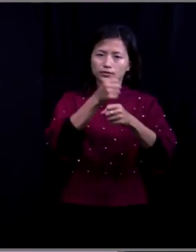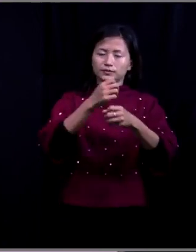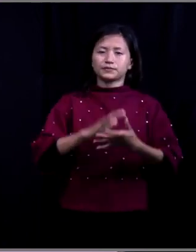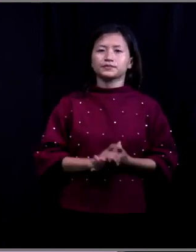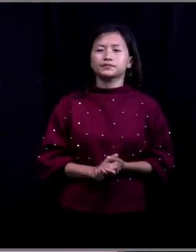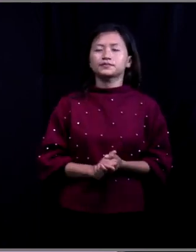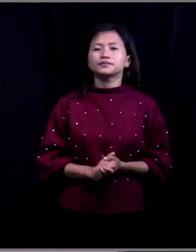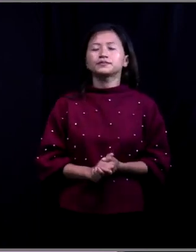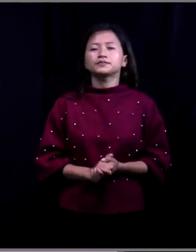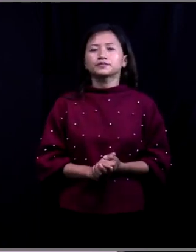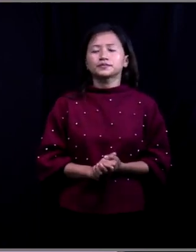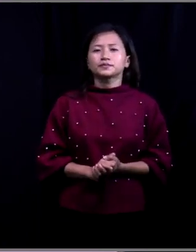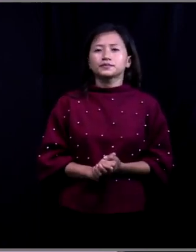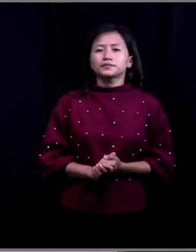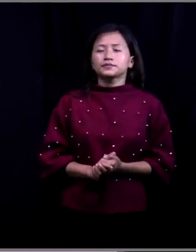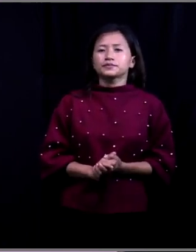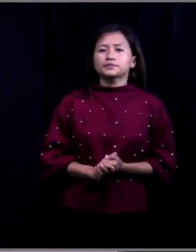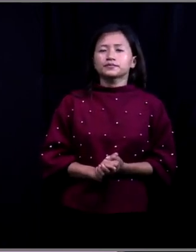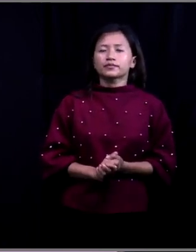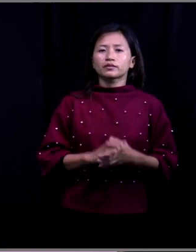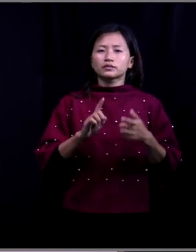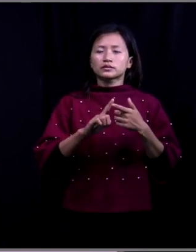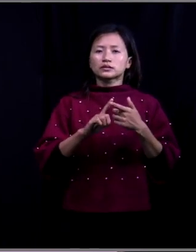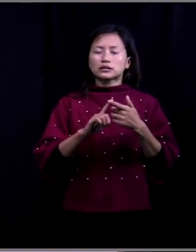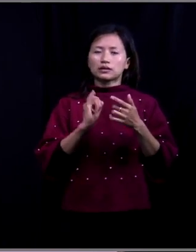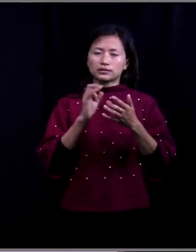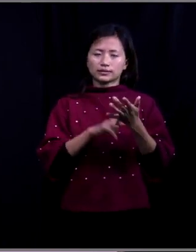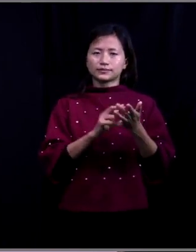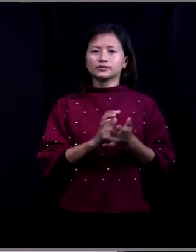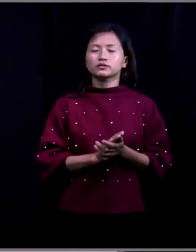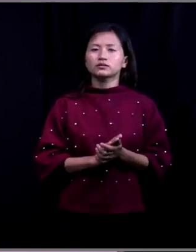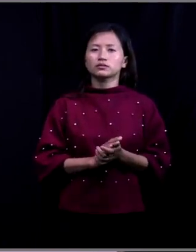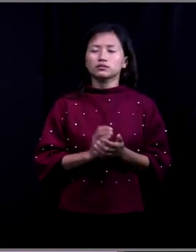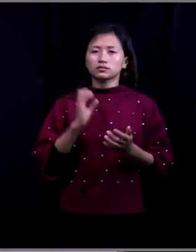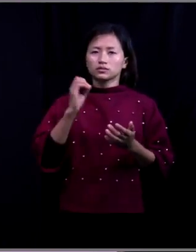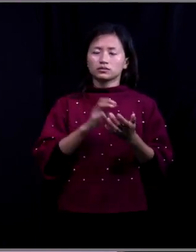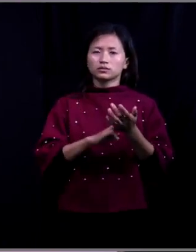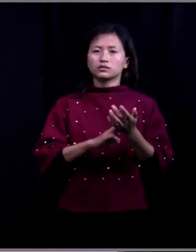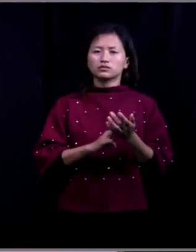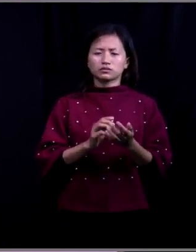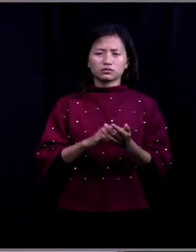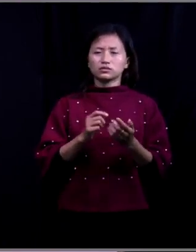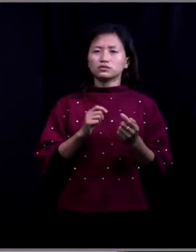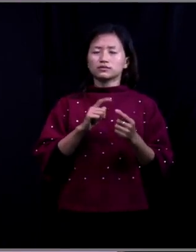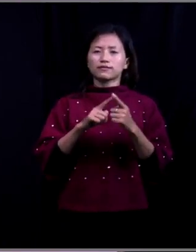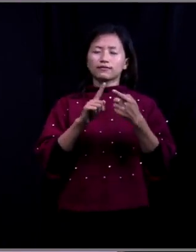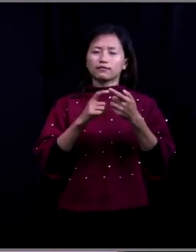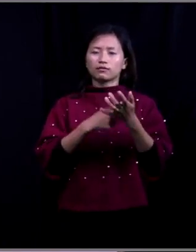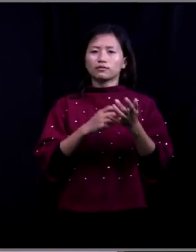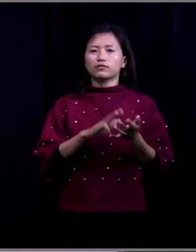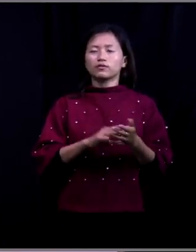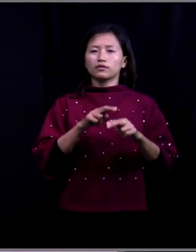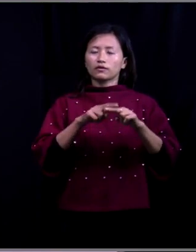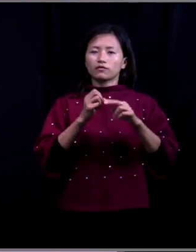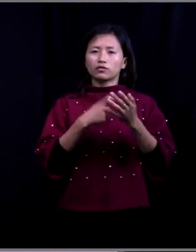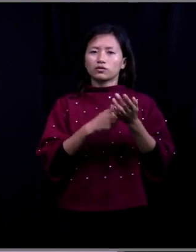of NaCl. For ionic compounds, we don't use the term molecular formula. We use